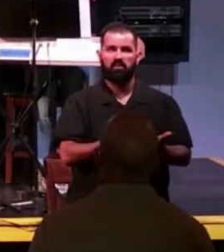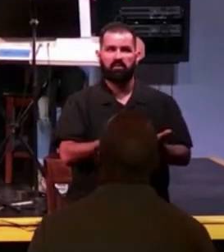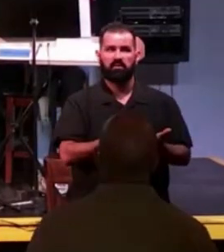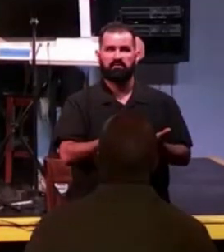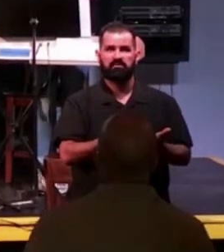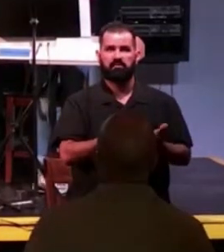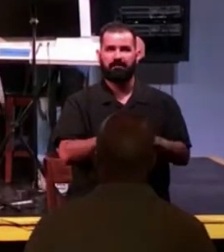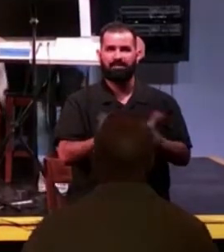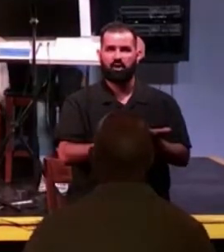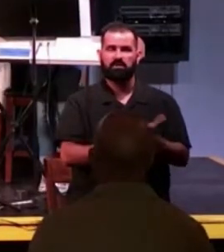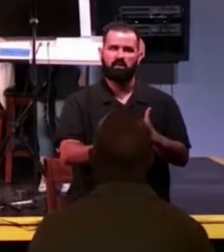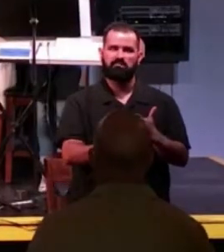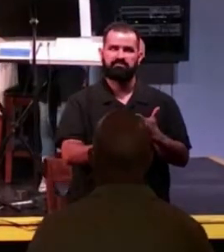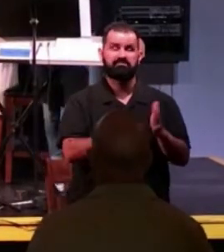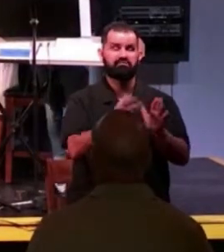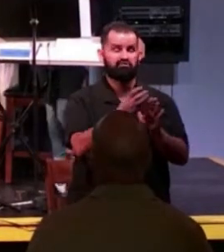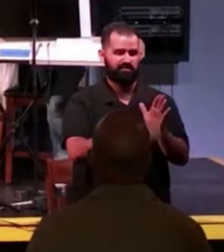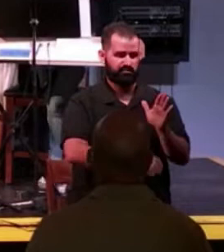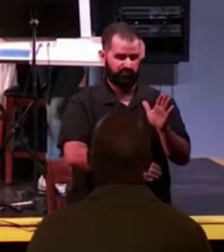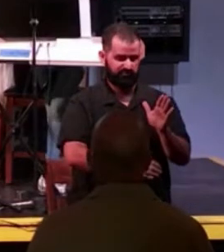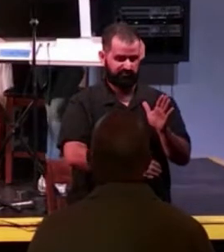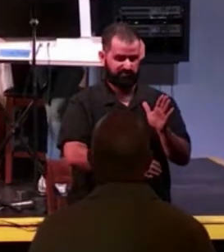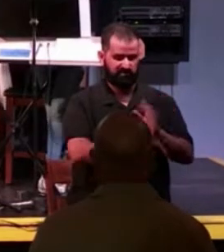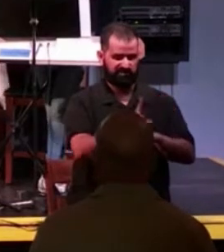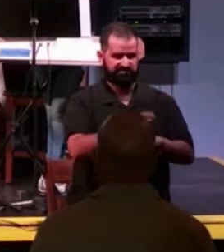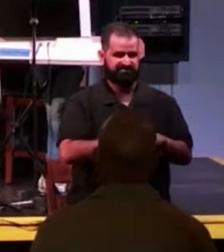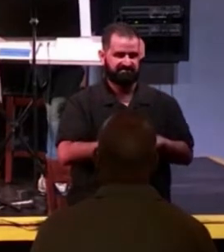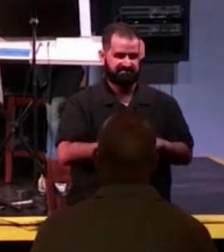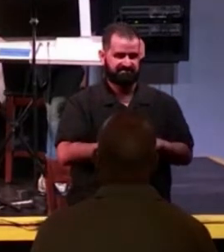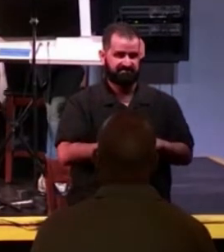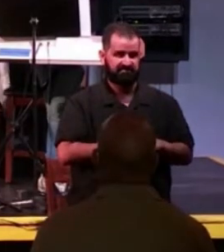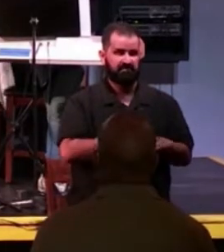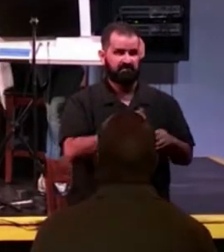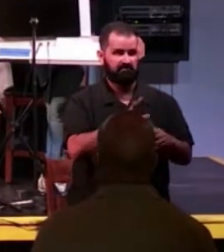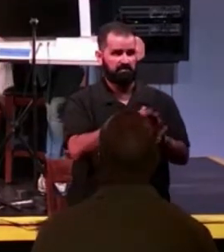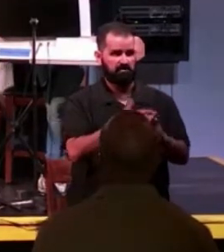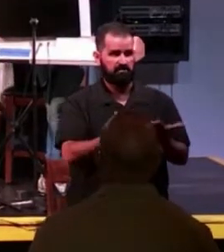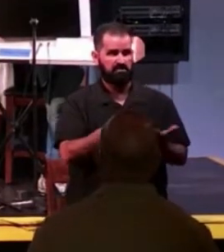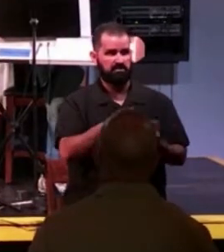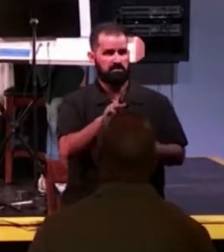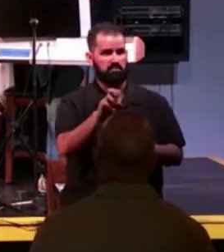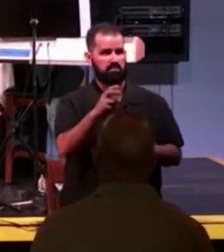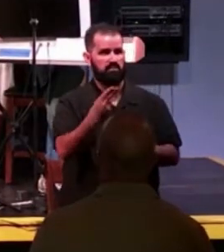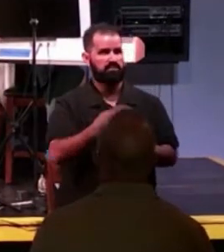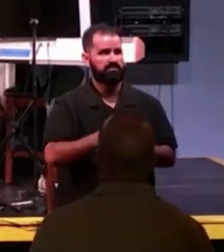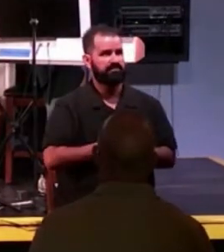whole book, I'm sorry, the whole chapter 1 of the book of Ruth.